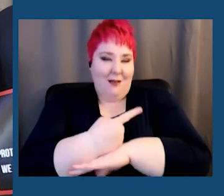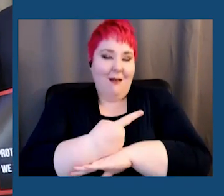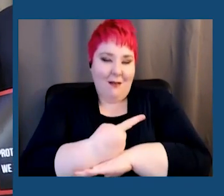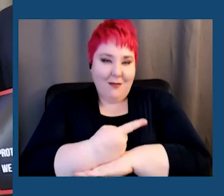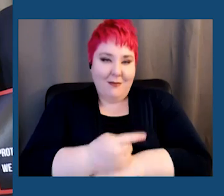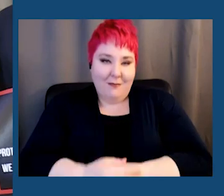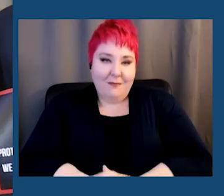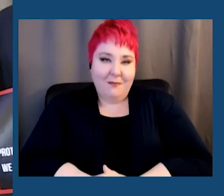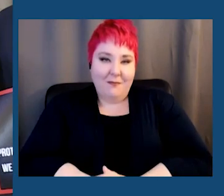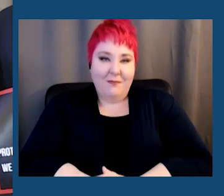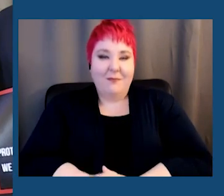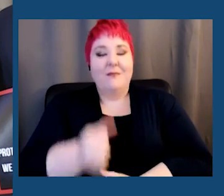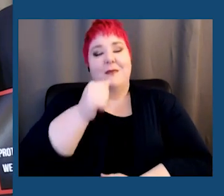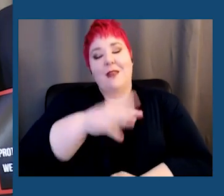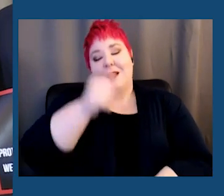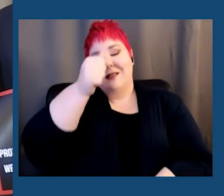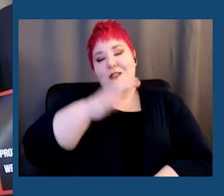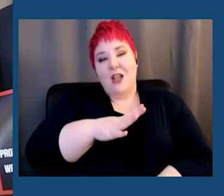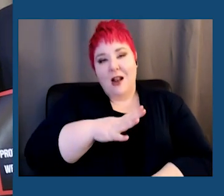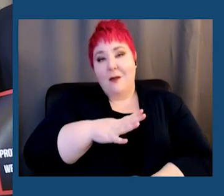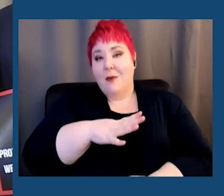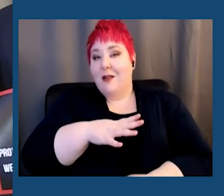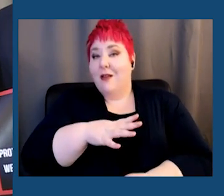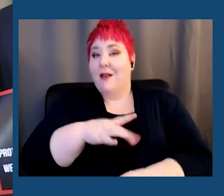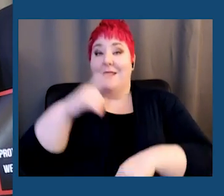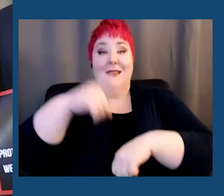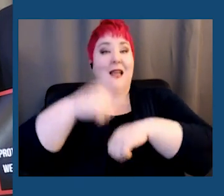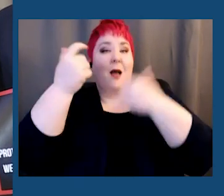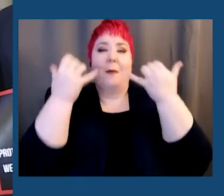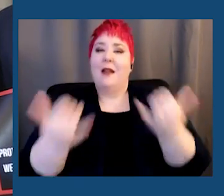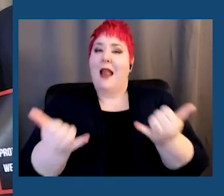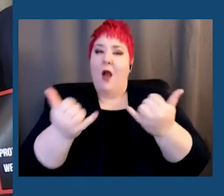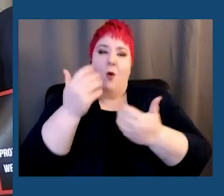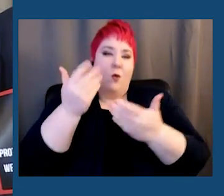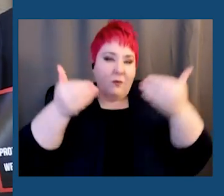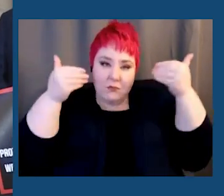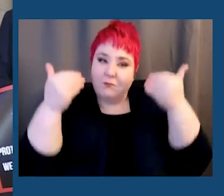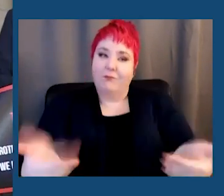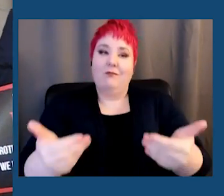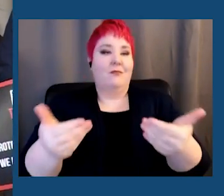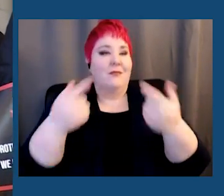Ladies and gentlemen, the time has come. Let's get this done. Thank you so much.